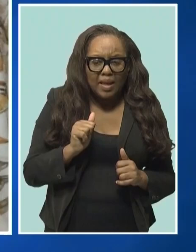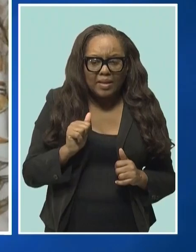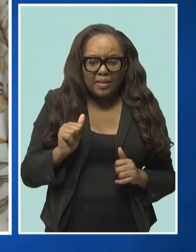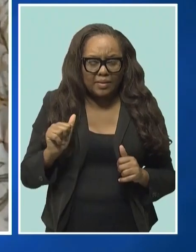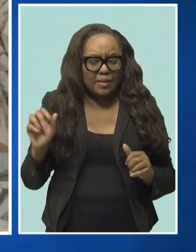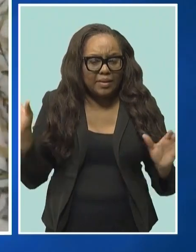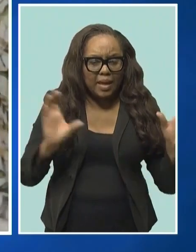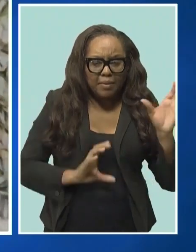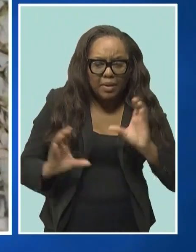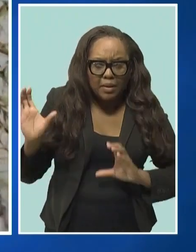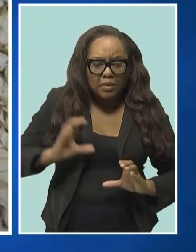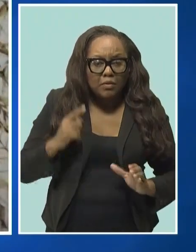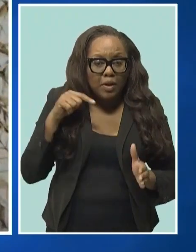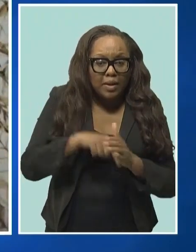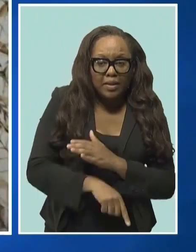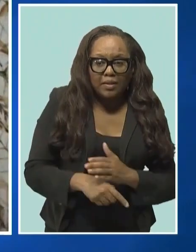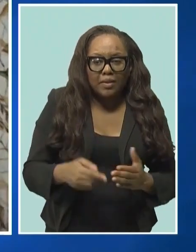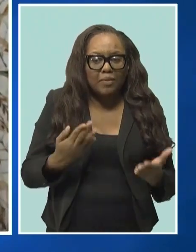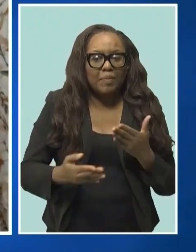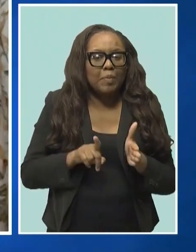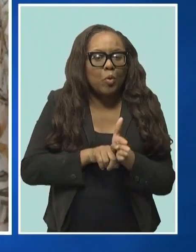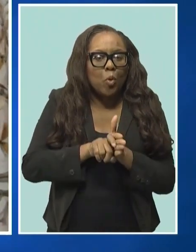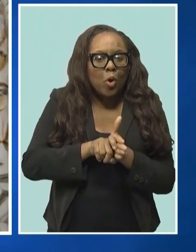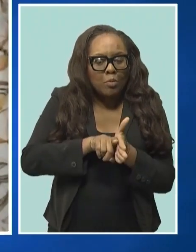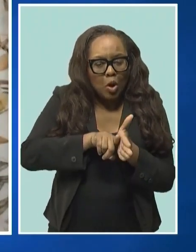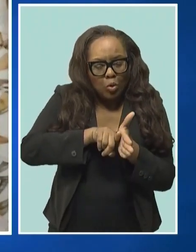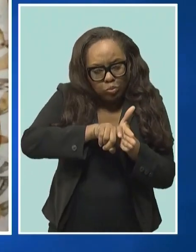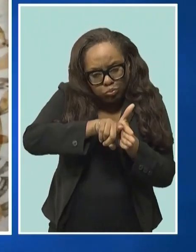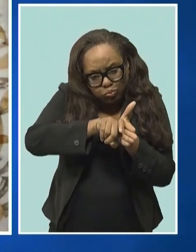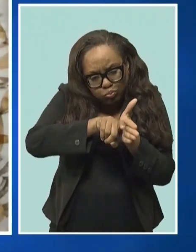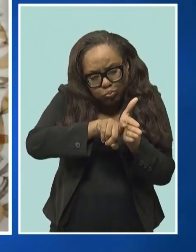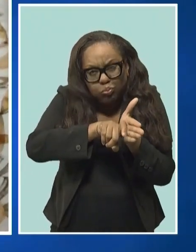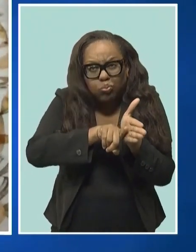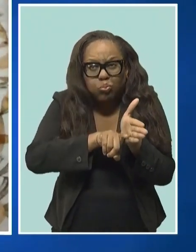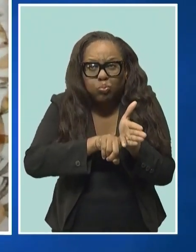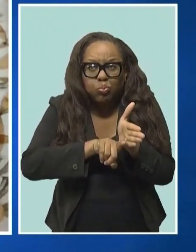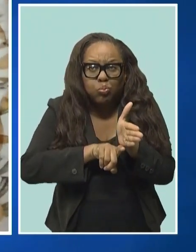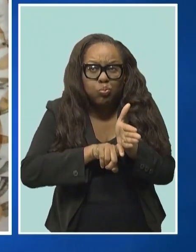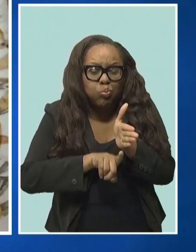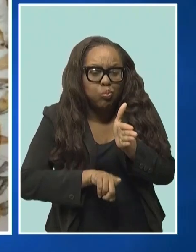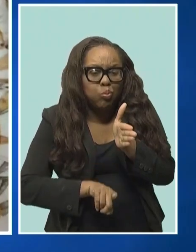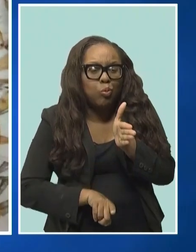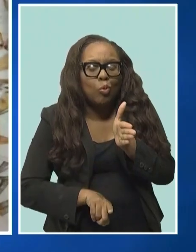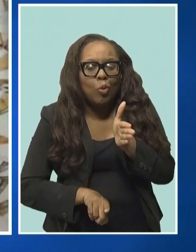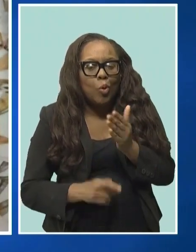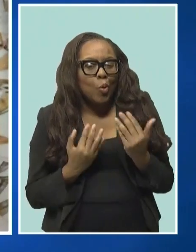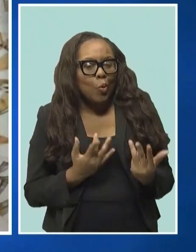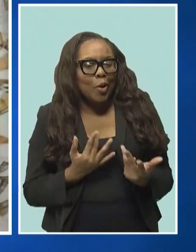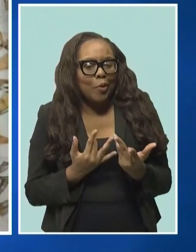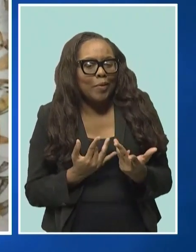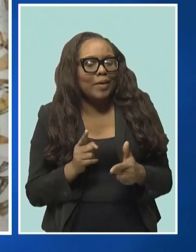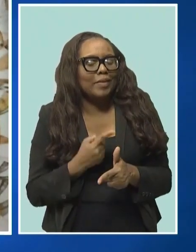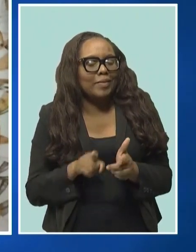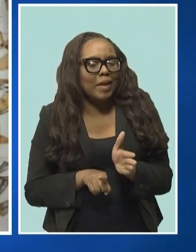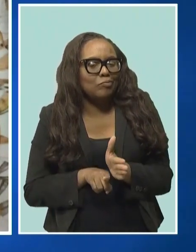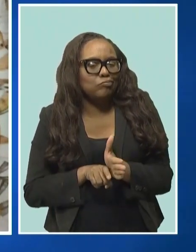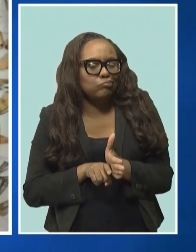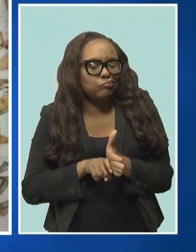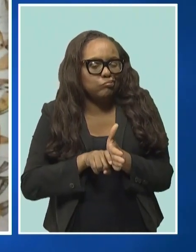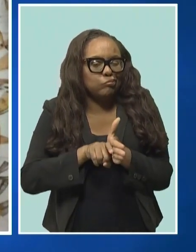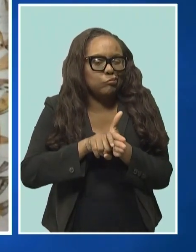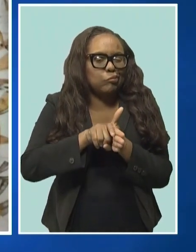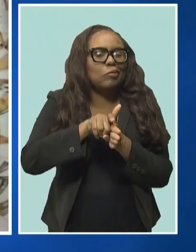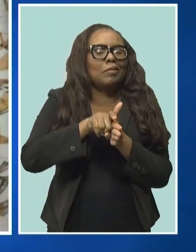used, burrow into the soil, wait until things have calmed down, and then come back to the surface. And they do reproduce quite profusely.